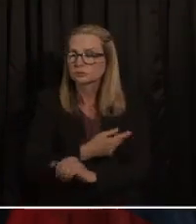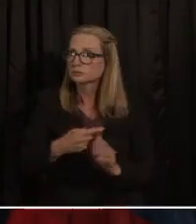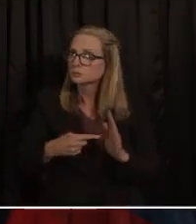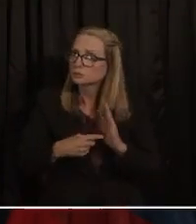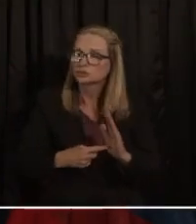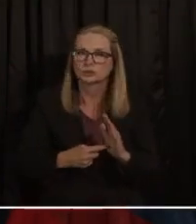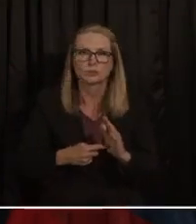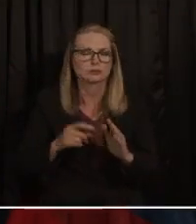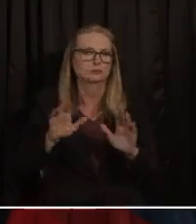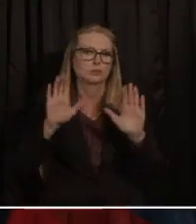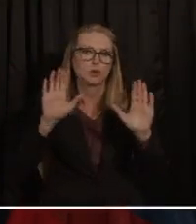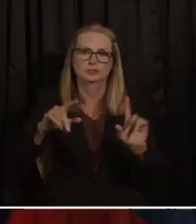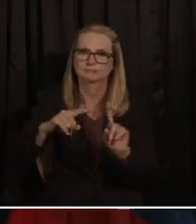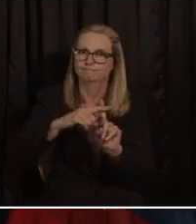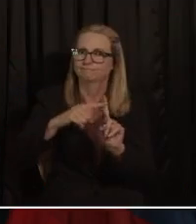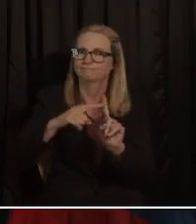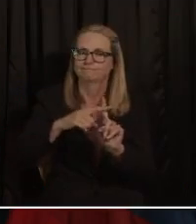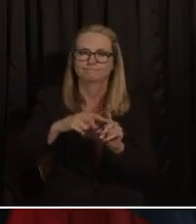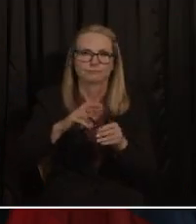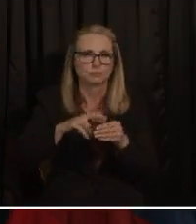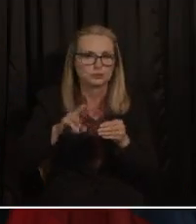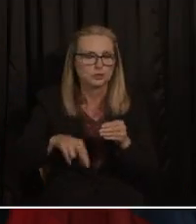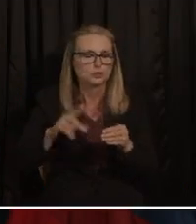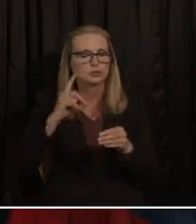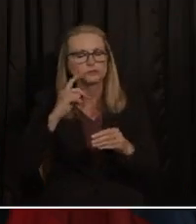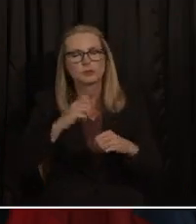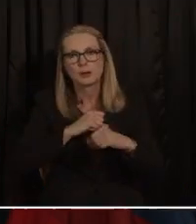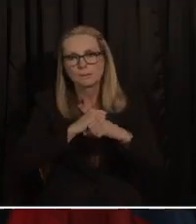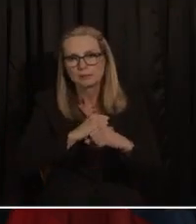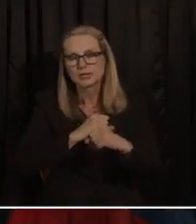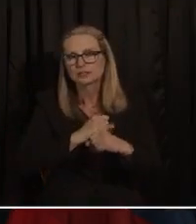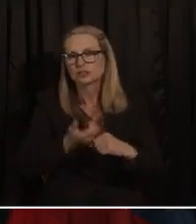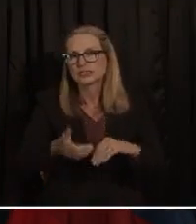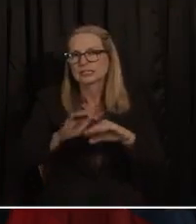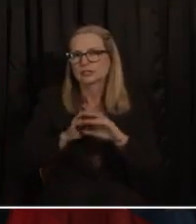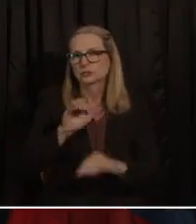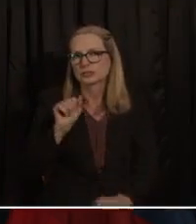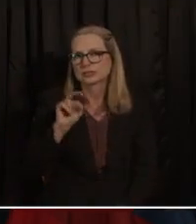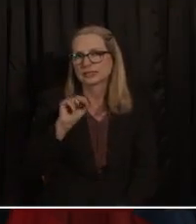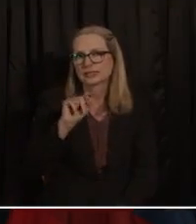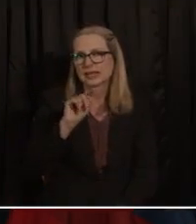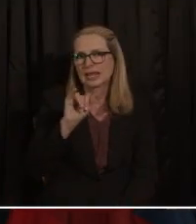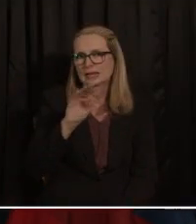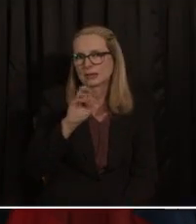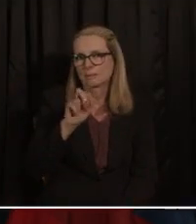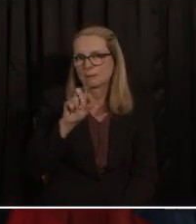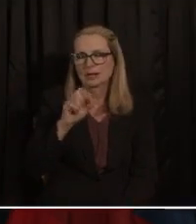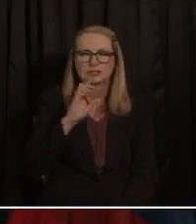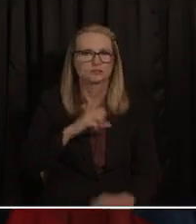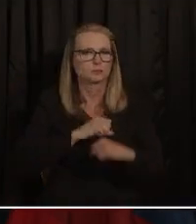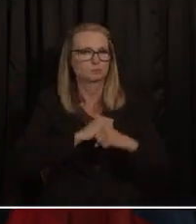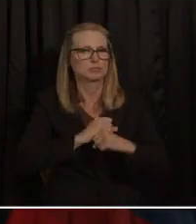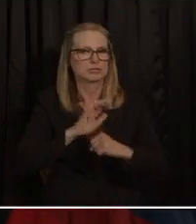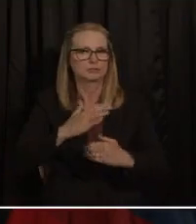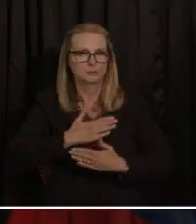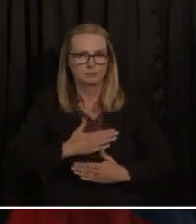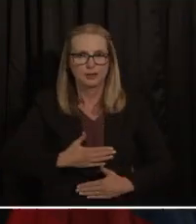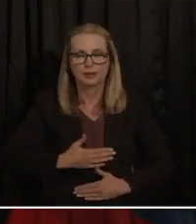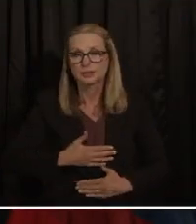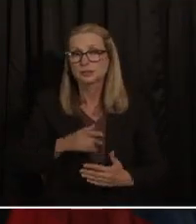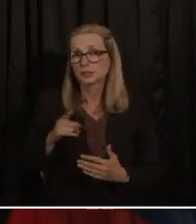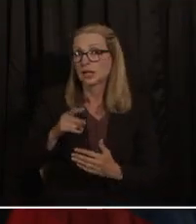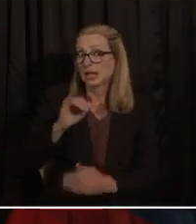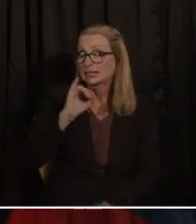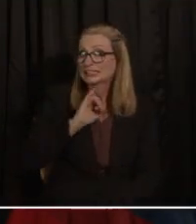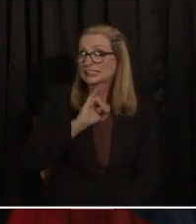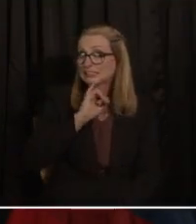in several studies, and in real-life protection, increased protection from a study out of Israel. And my parents have gotten